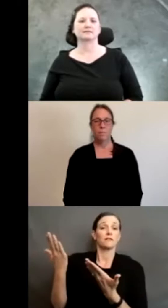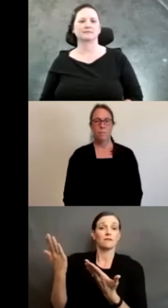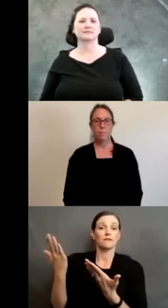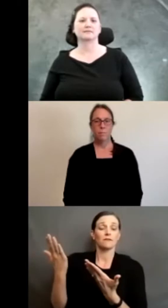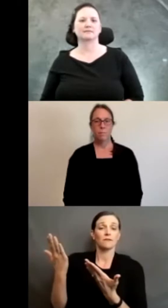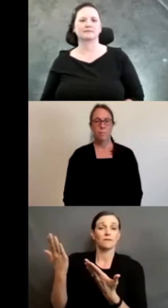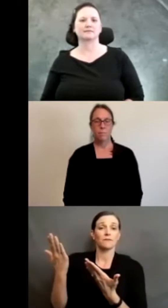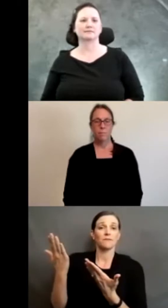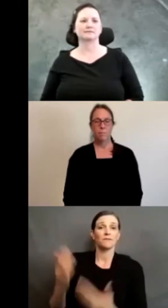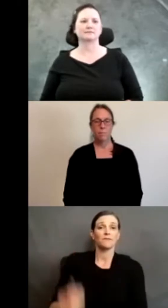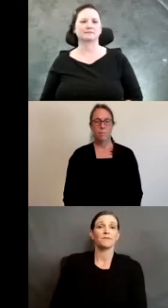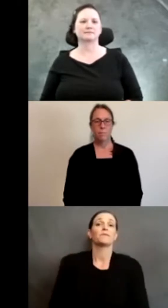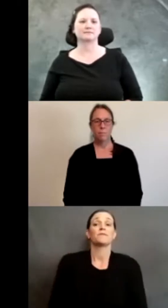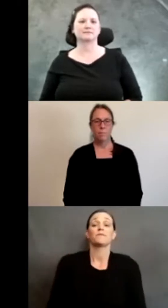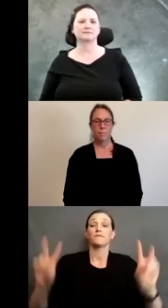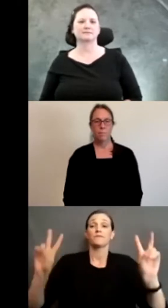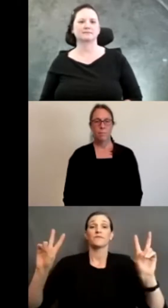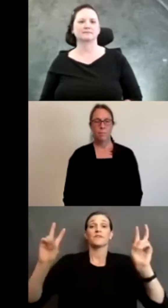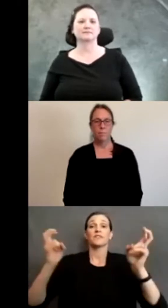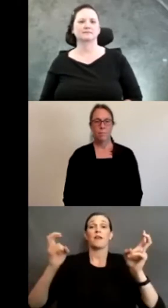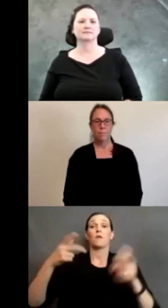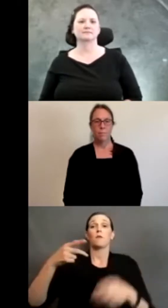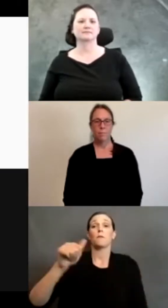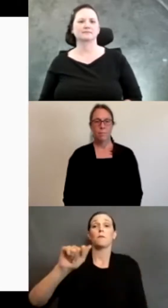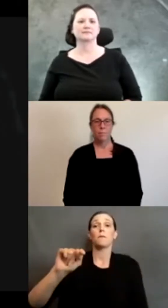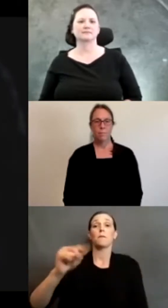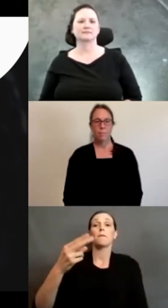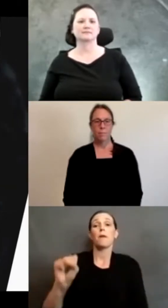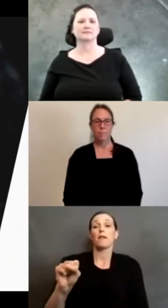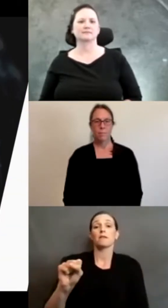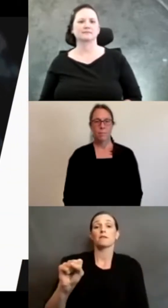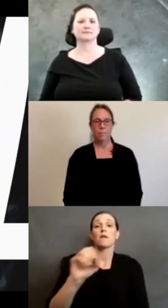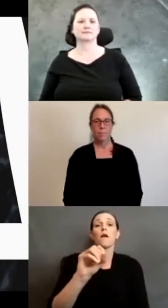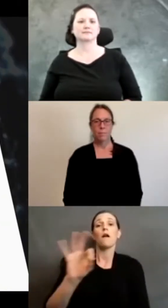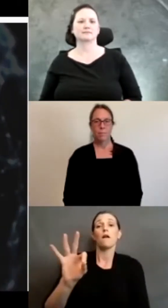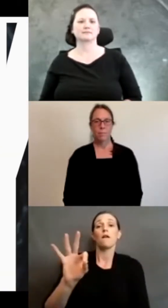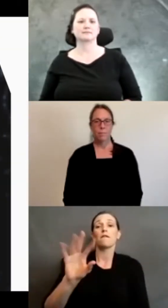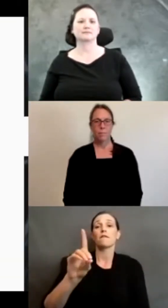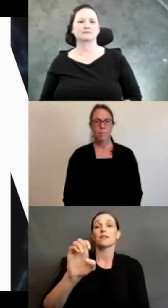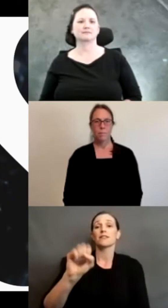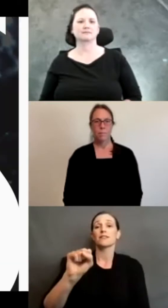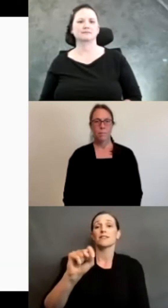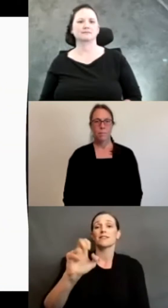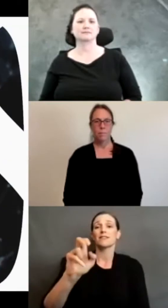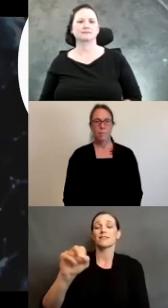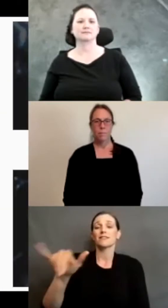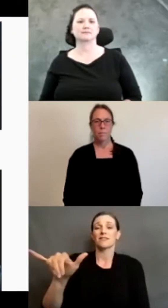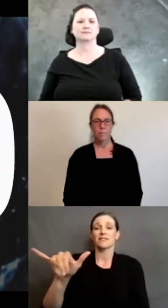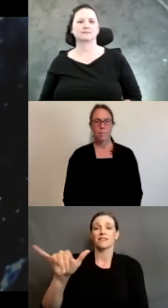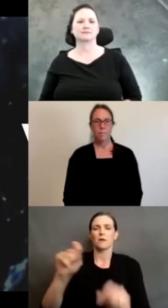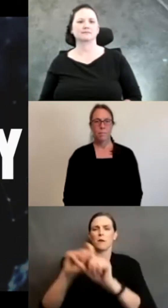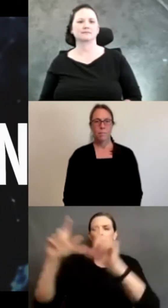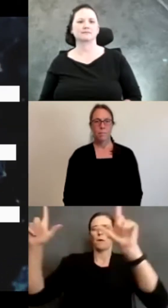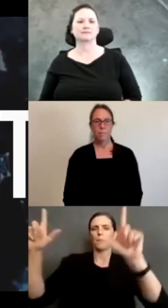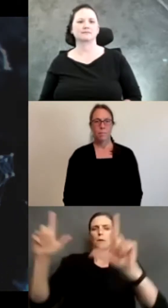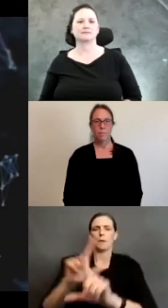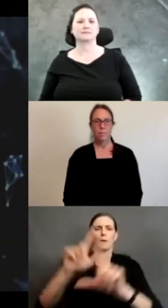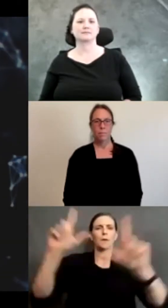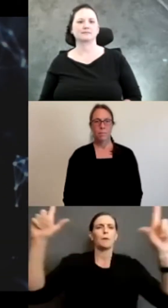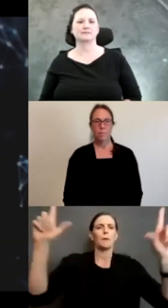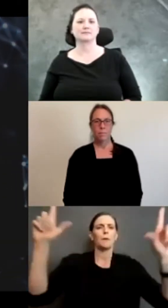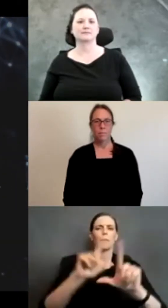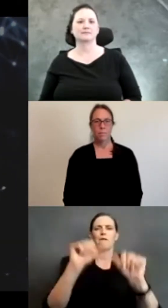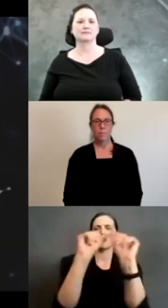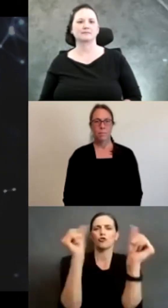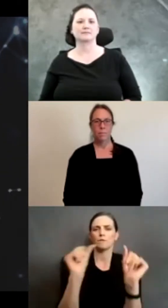The title, Paths of Destiny, appears in front of moving, connected geometric shapes. The background changes to a